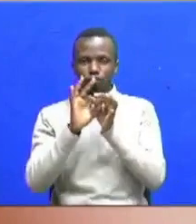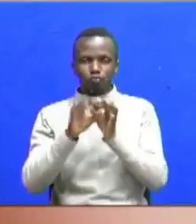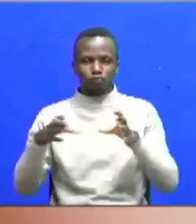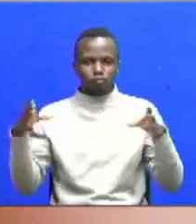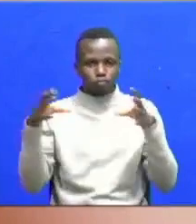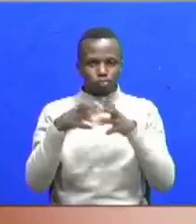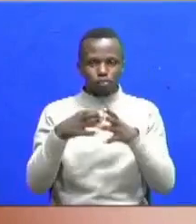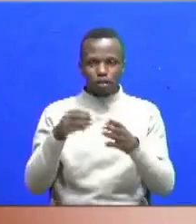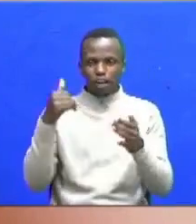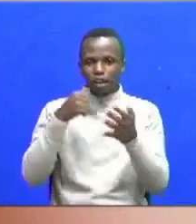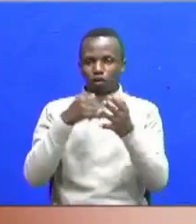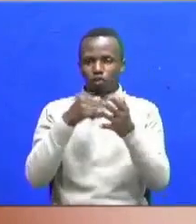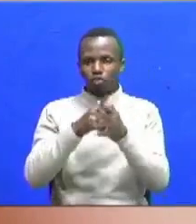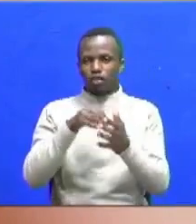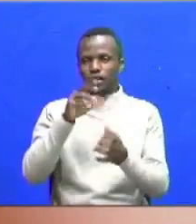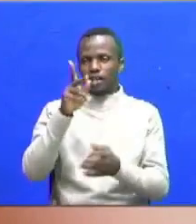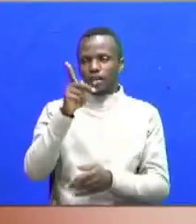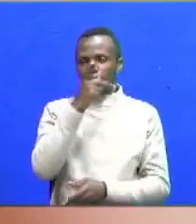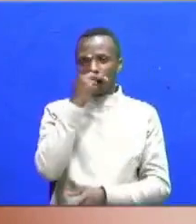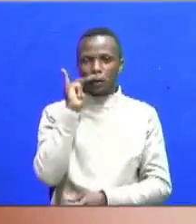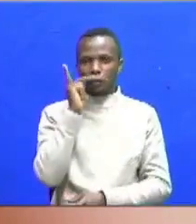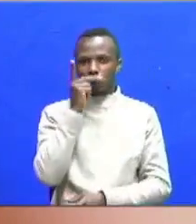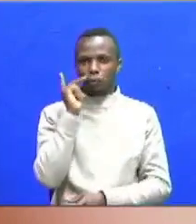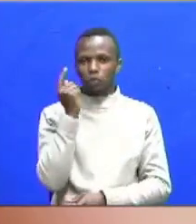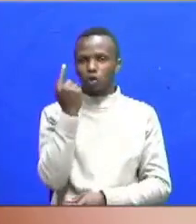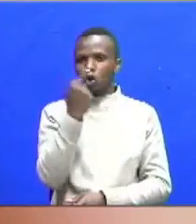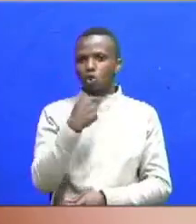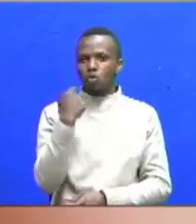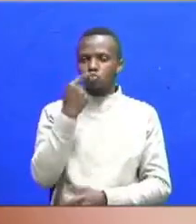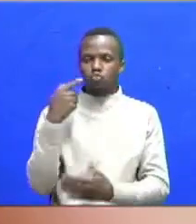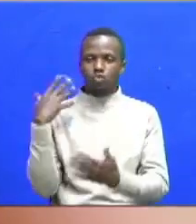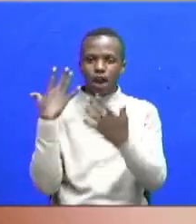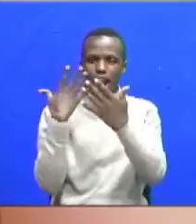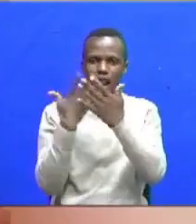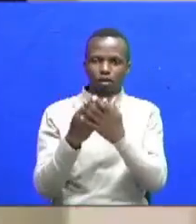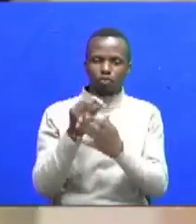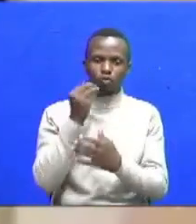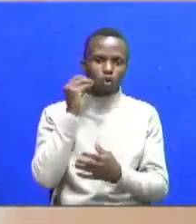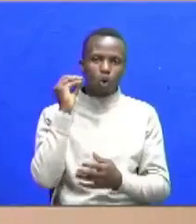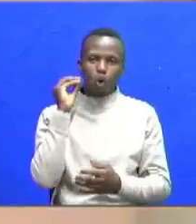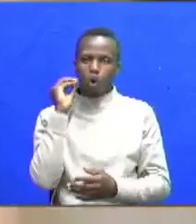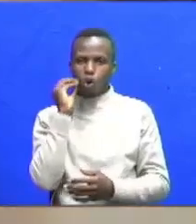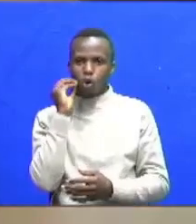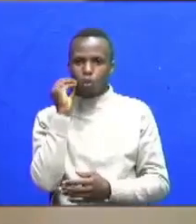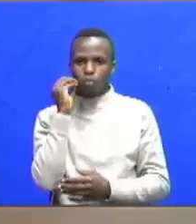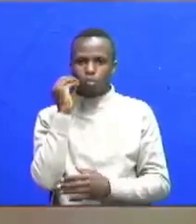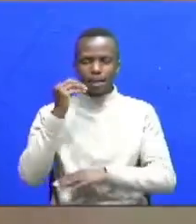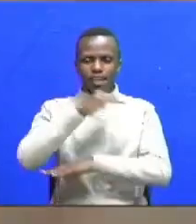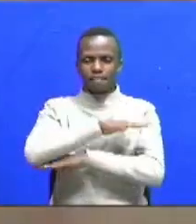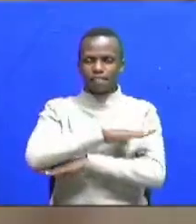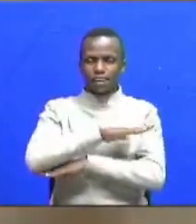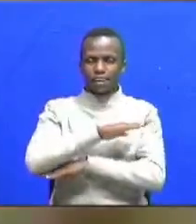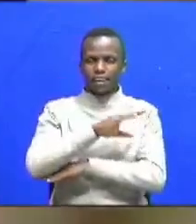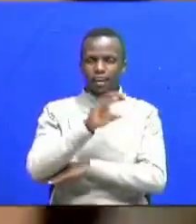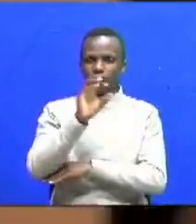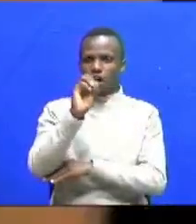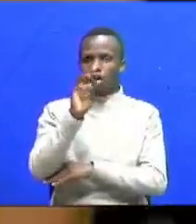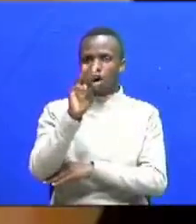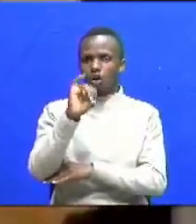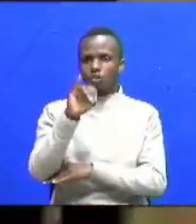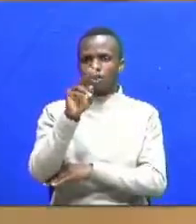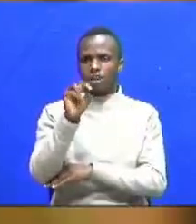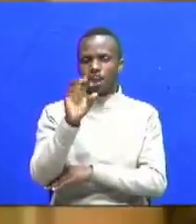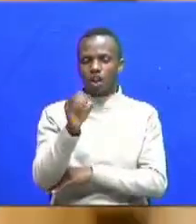Wiper leader Kalonzo Musyoka, who has been put under house arrest as of Tuesday evening, Babu Owino, who has been in police custody for the